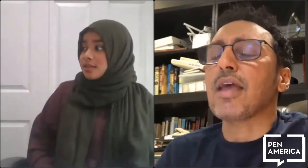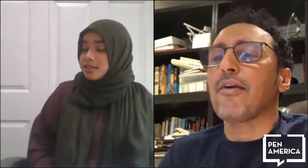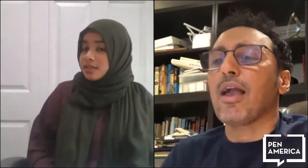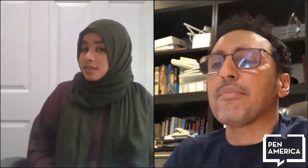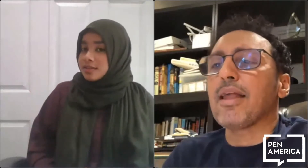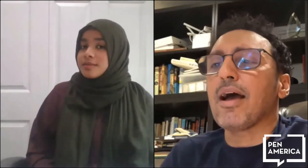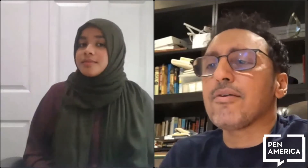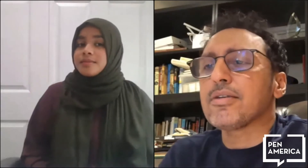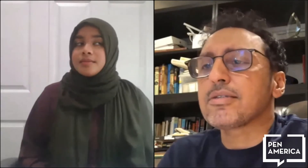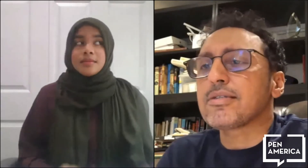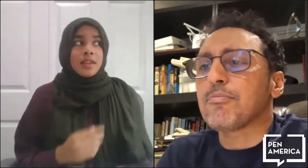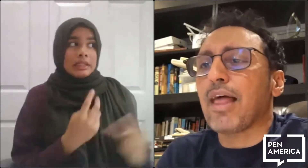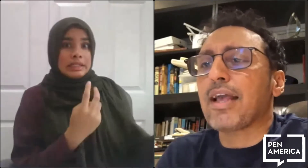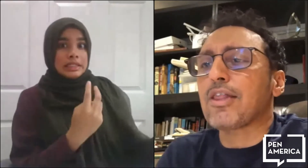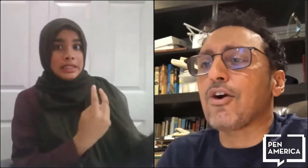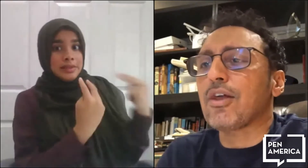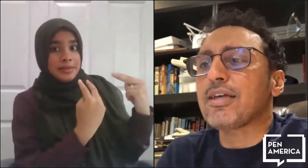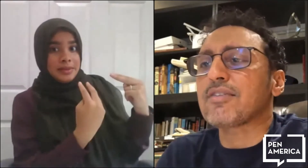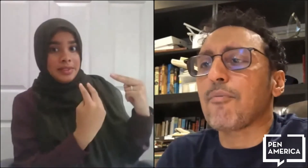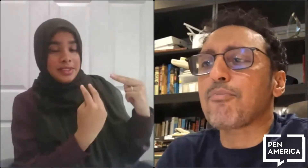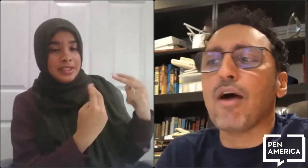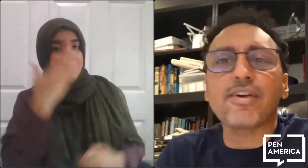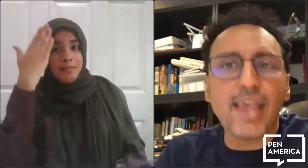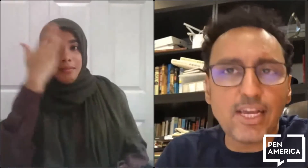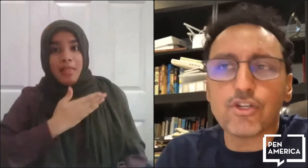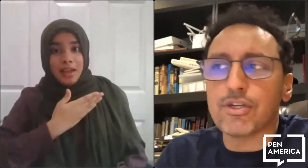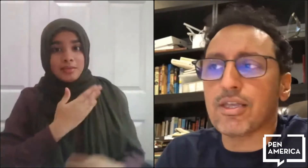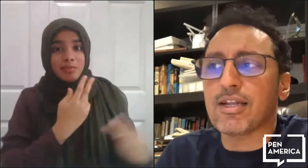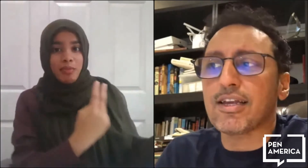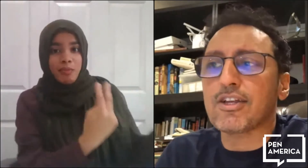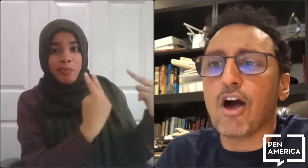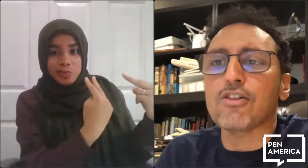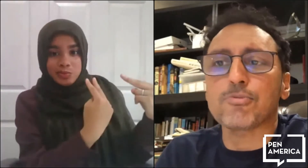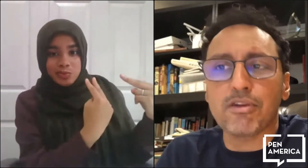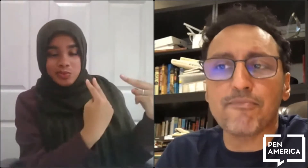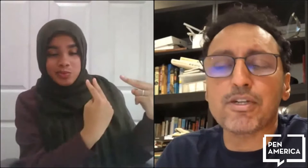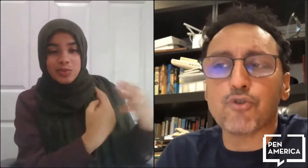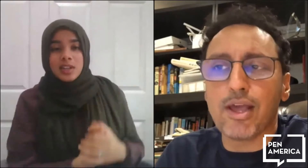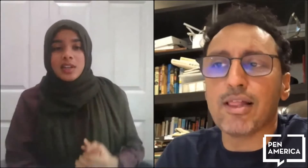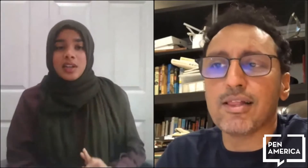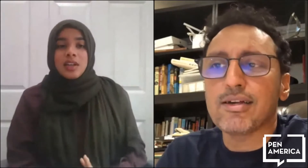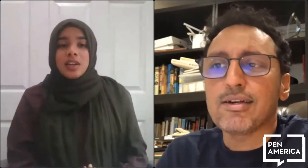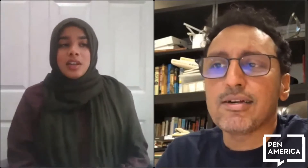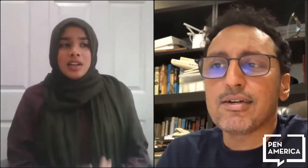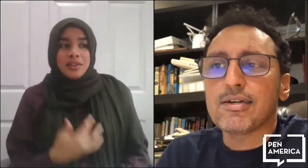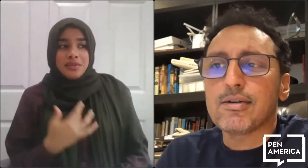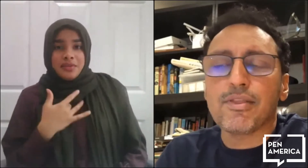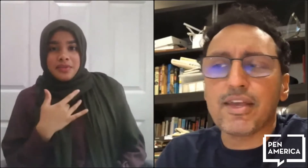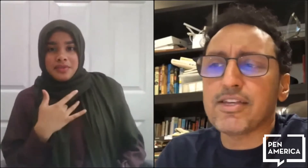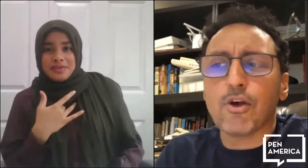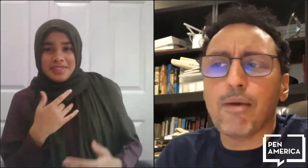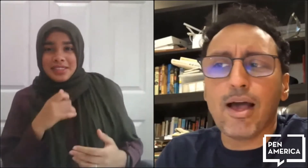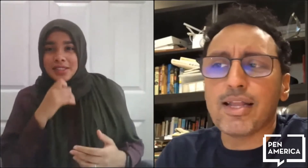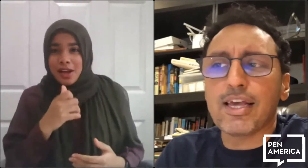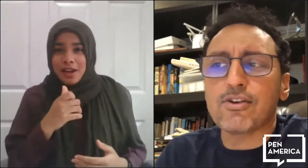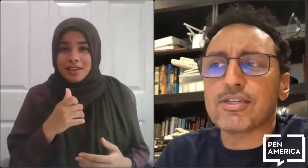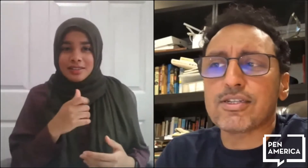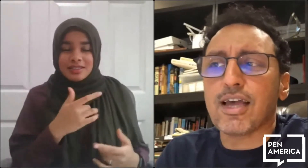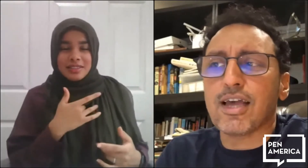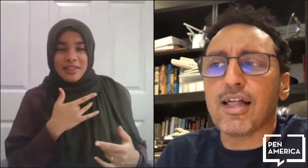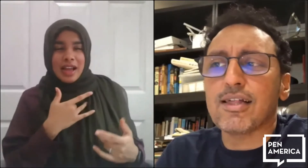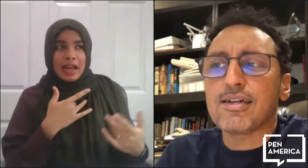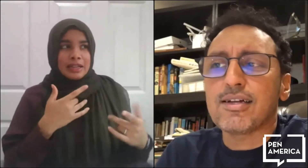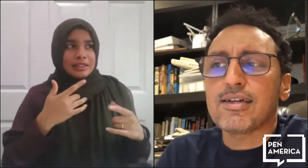He was staring at me now, his blank look less of a provocation than an acknowledgement of betrayal. Whether his or mine, I